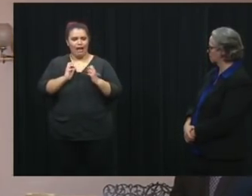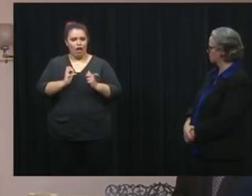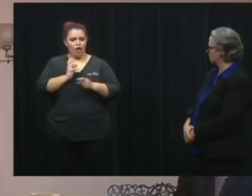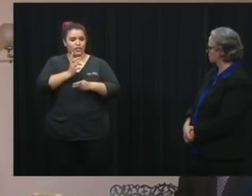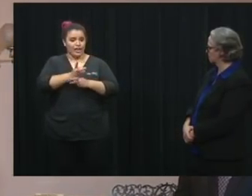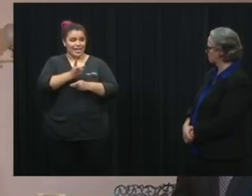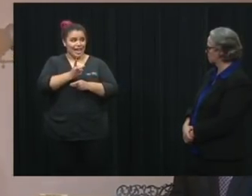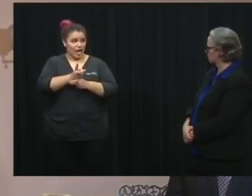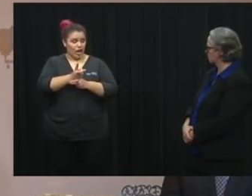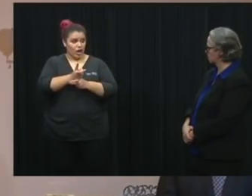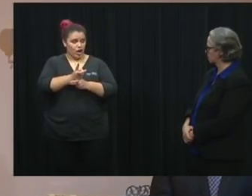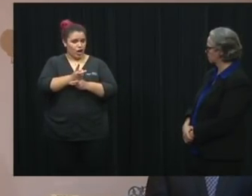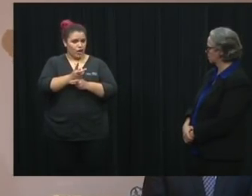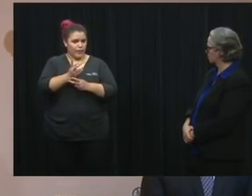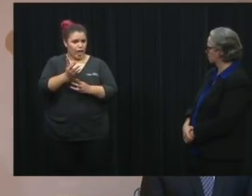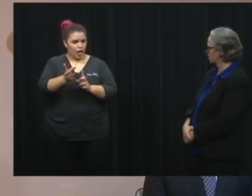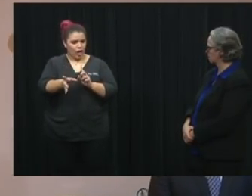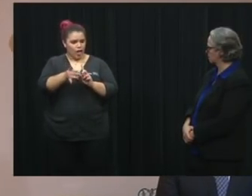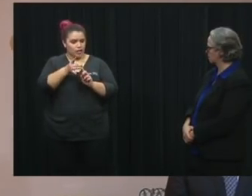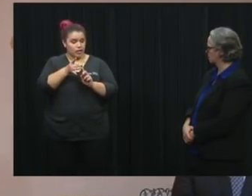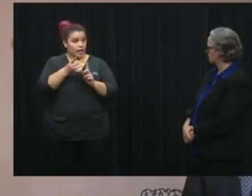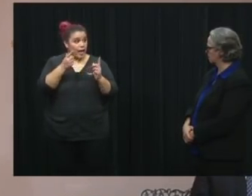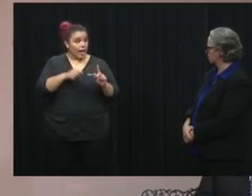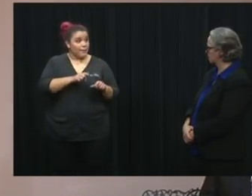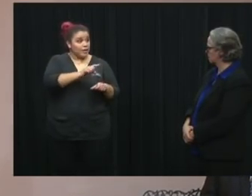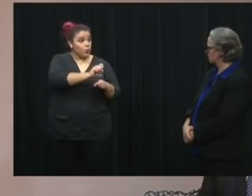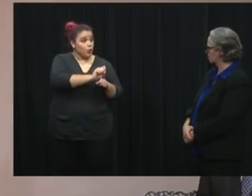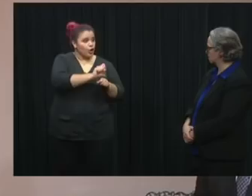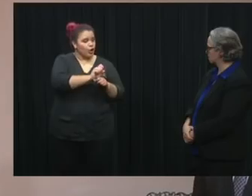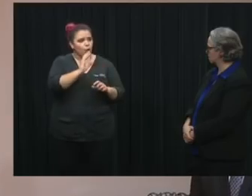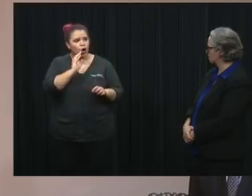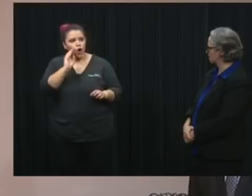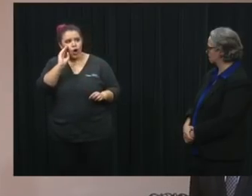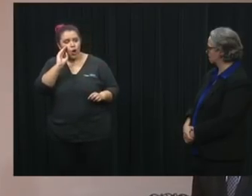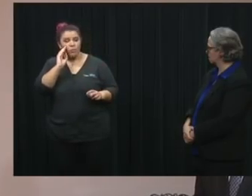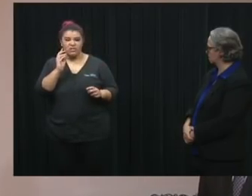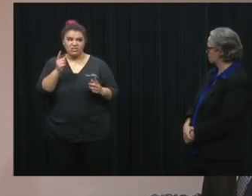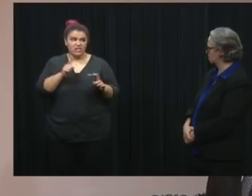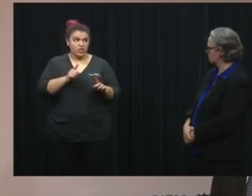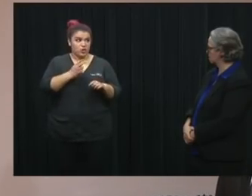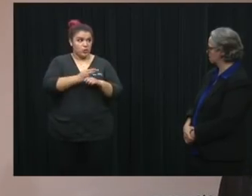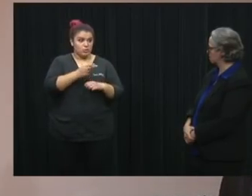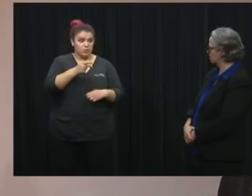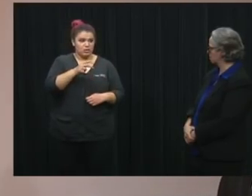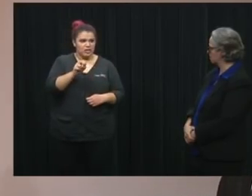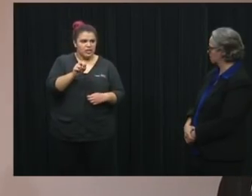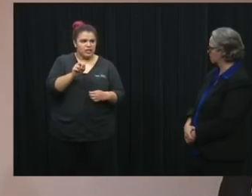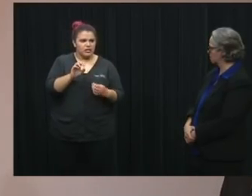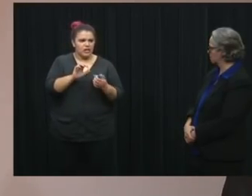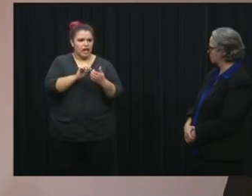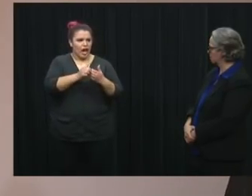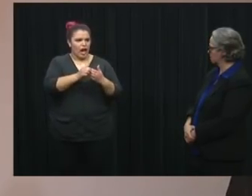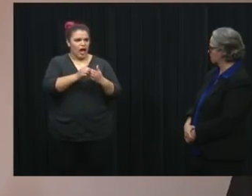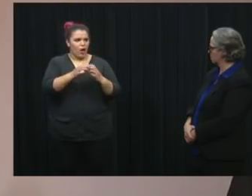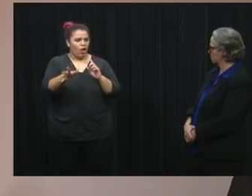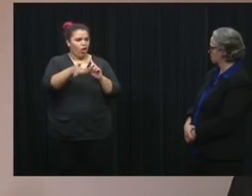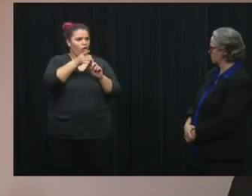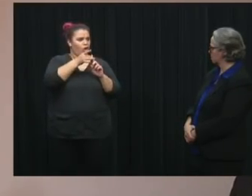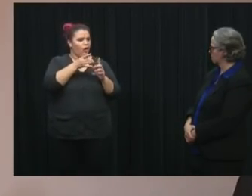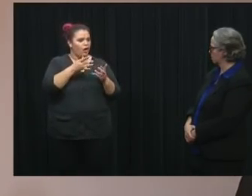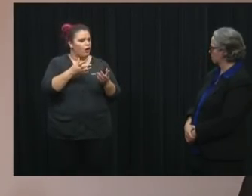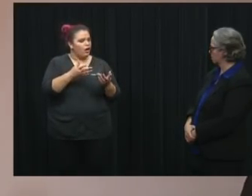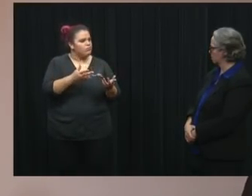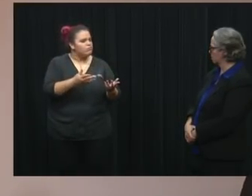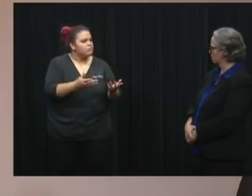patients? And if they're using PPEs, how did they come in contact with it? Thank you. Let me start. One of the things that we